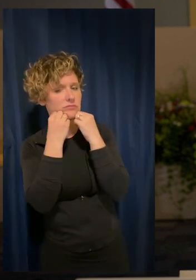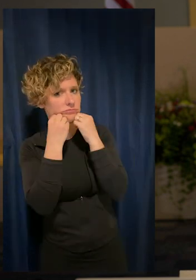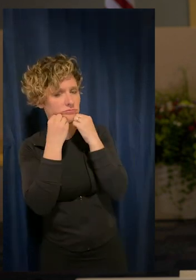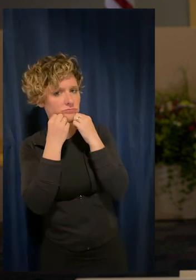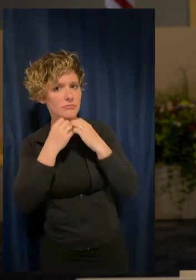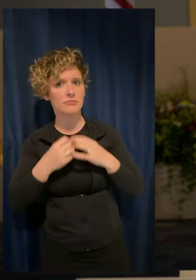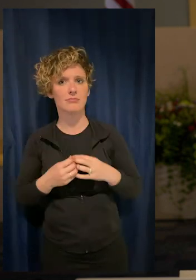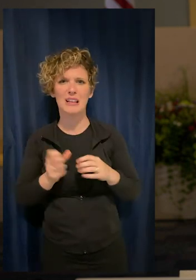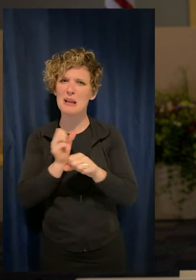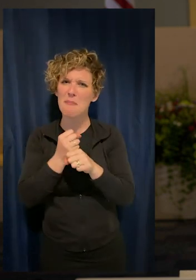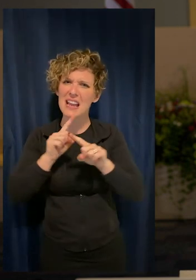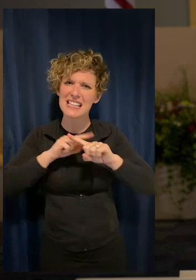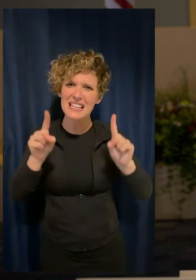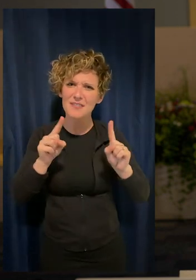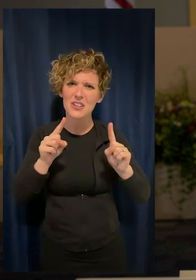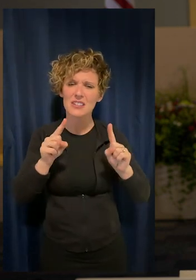lived and lived well.